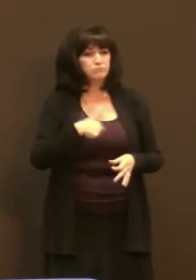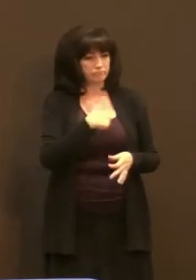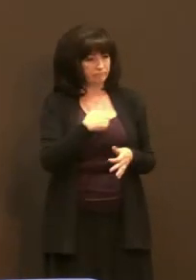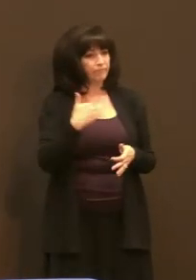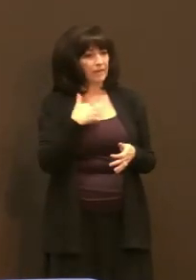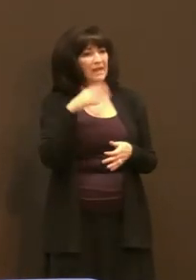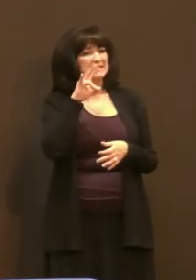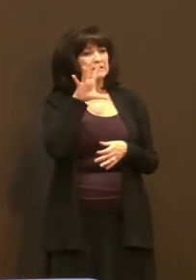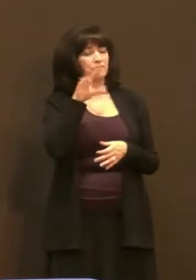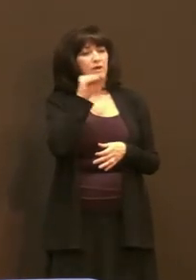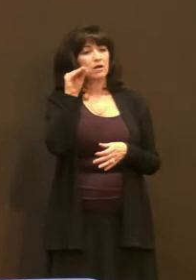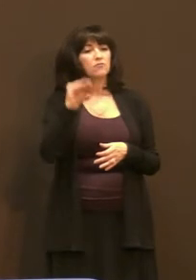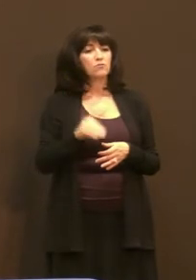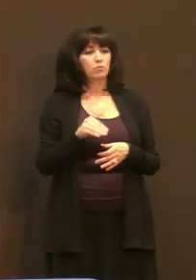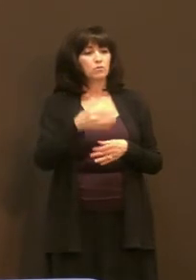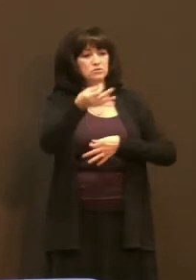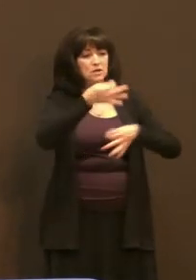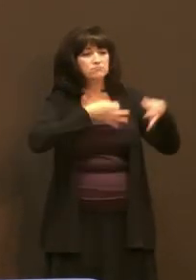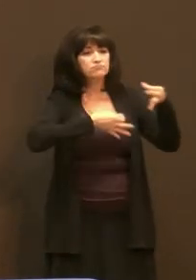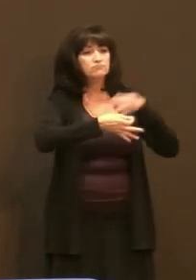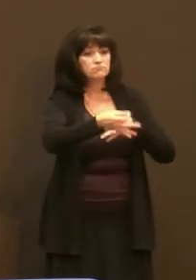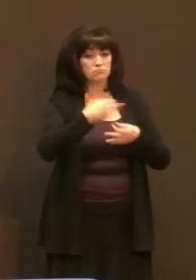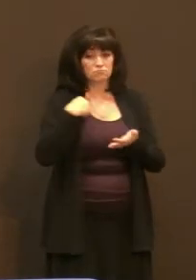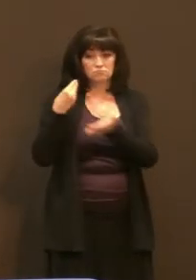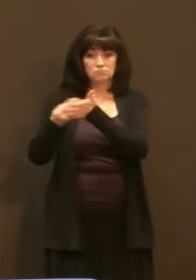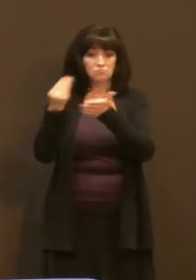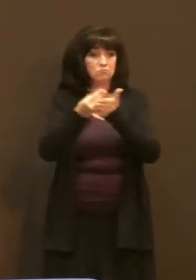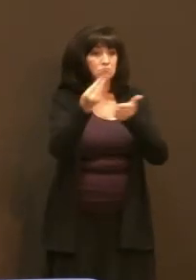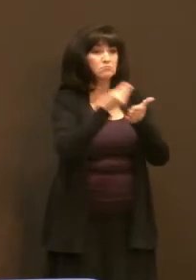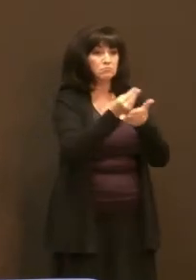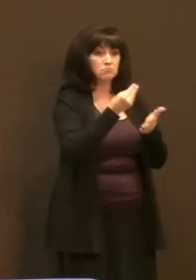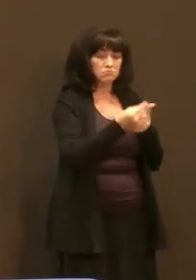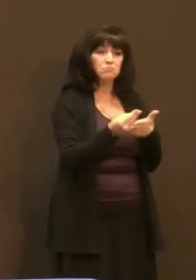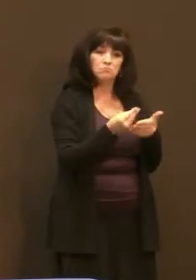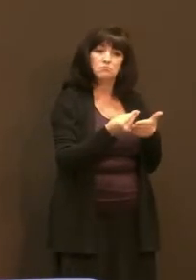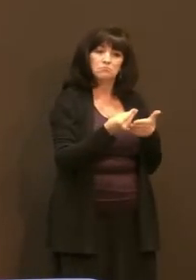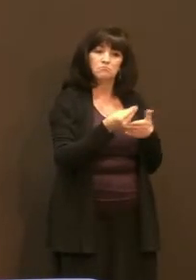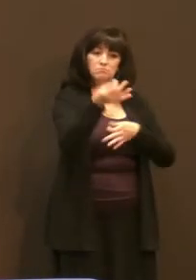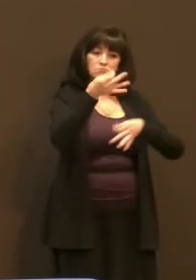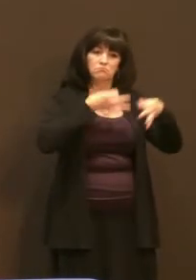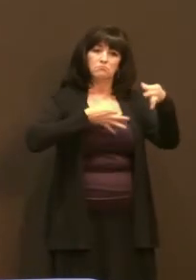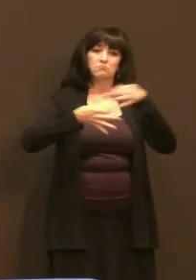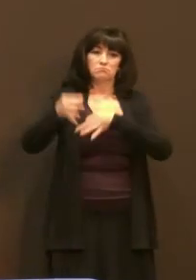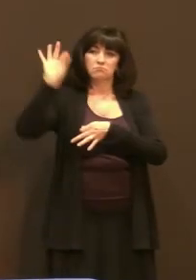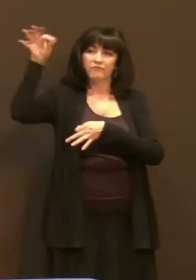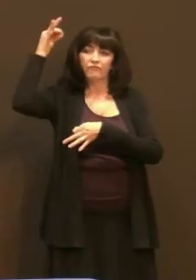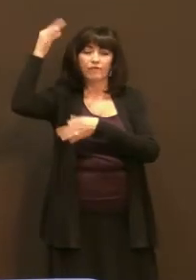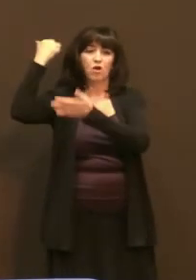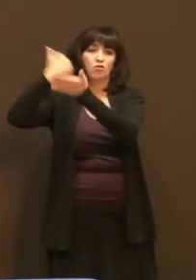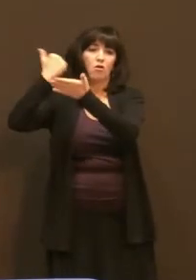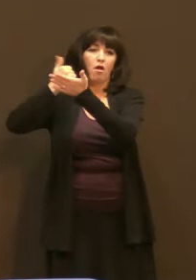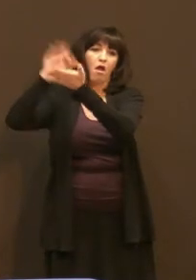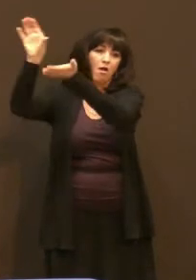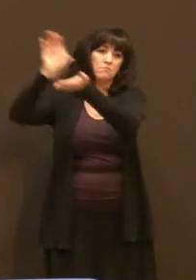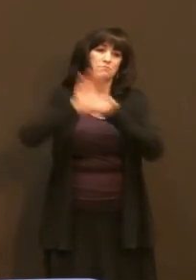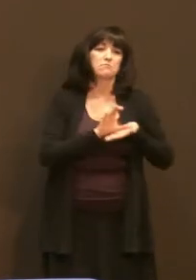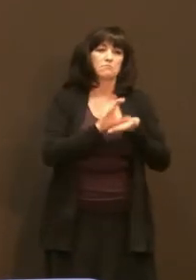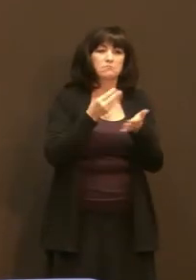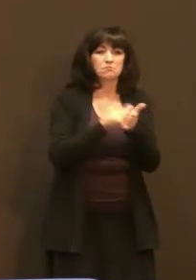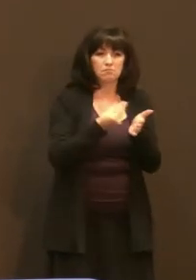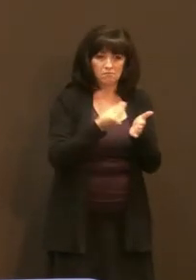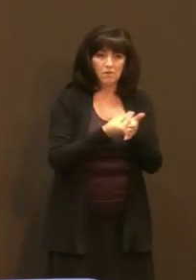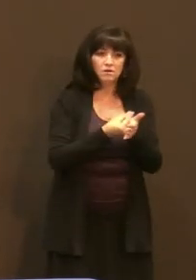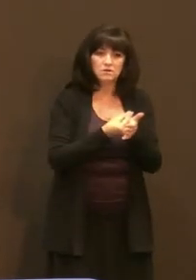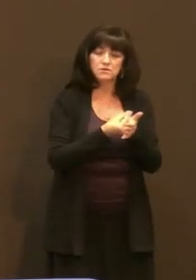and staffing, PPE purchases that we're doing, that could come in. But we also, that there's a lot of other guidance that's still going to come out on